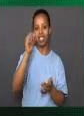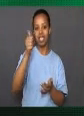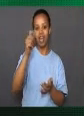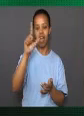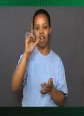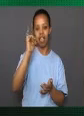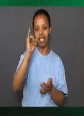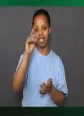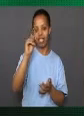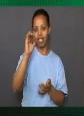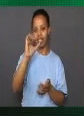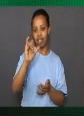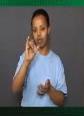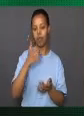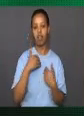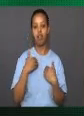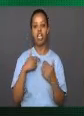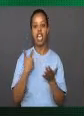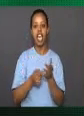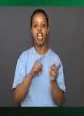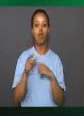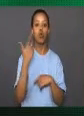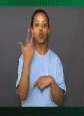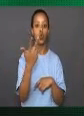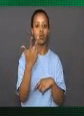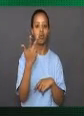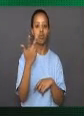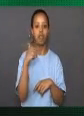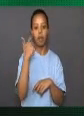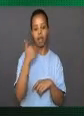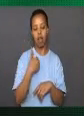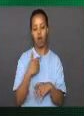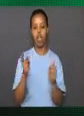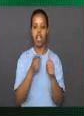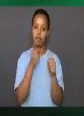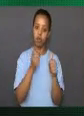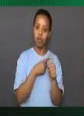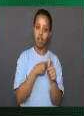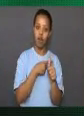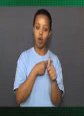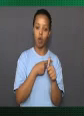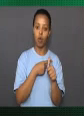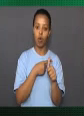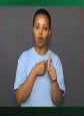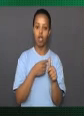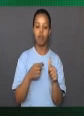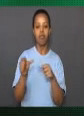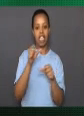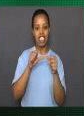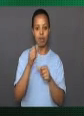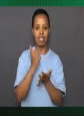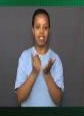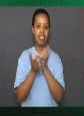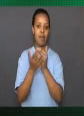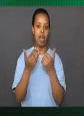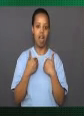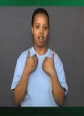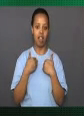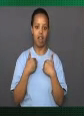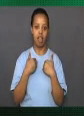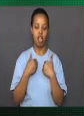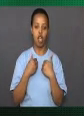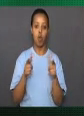Eusociality has three main features. First, there is cooperation between the